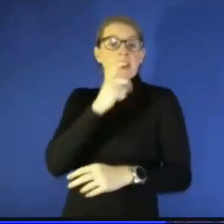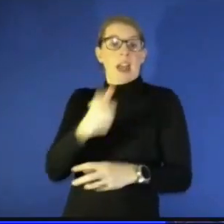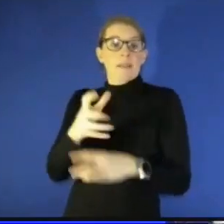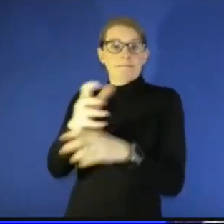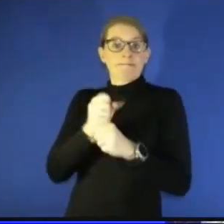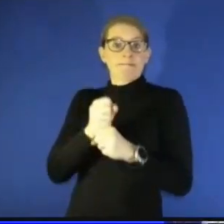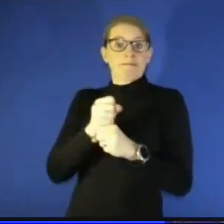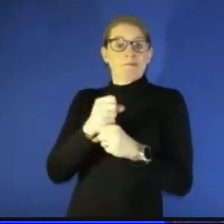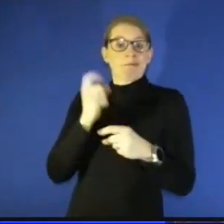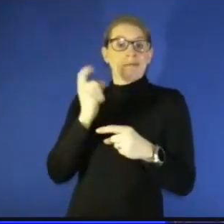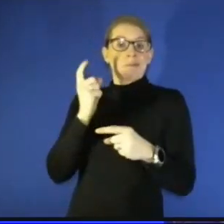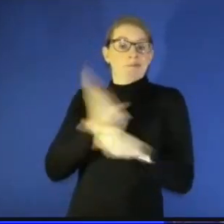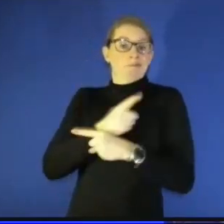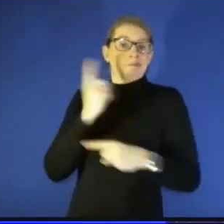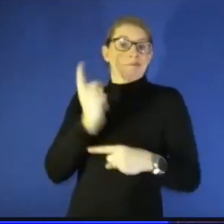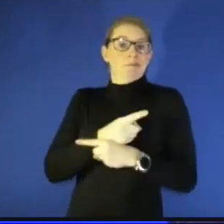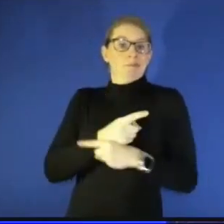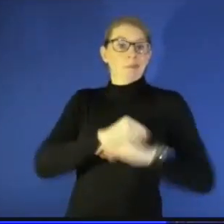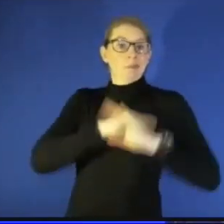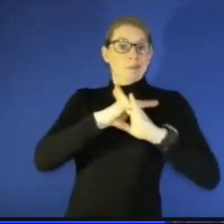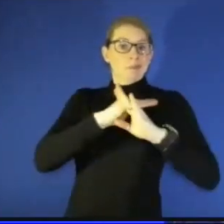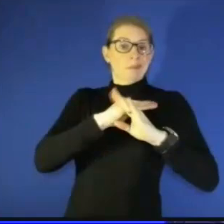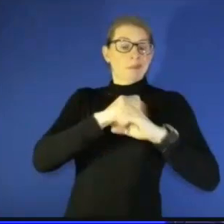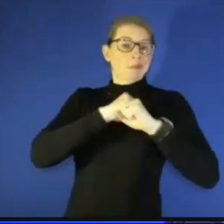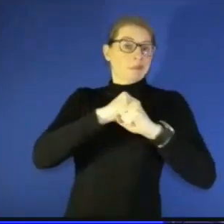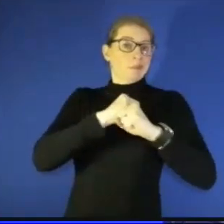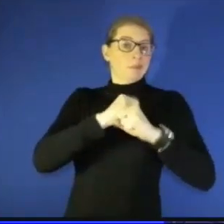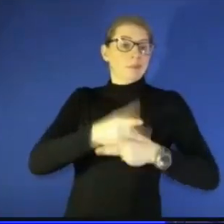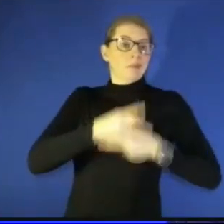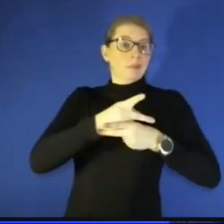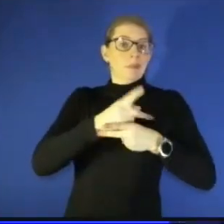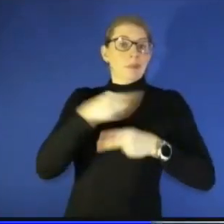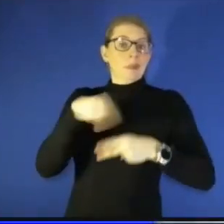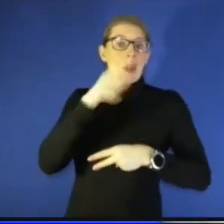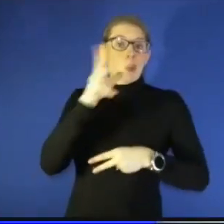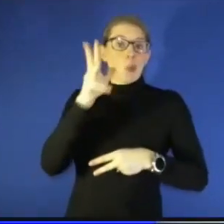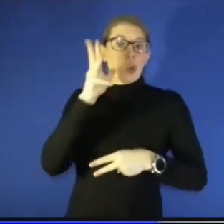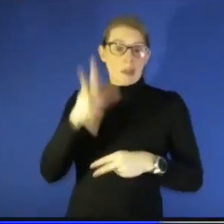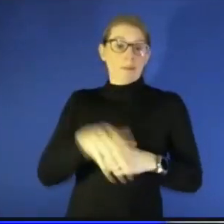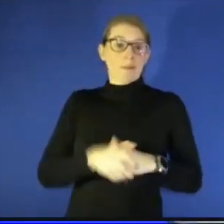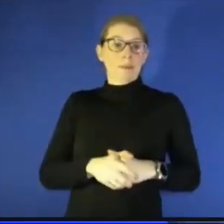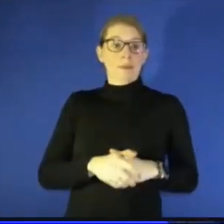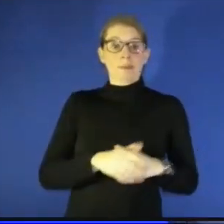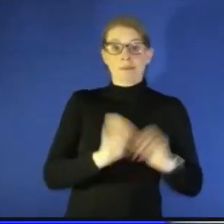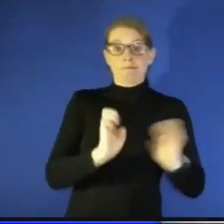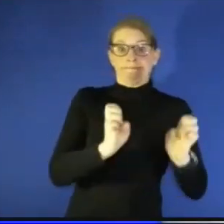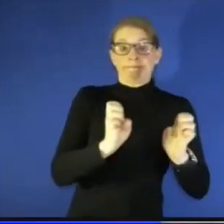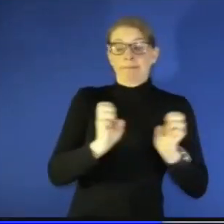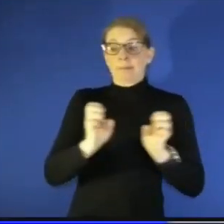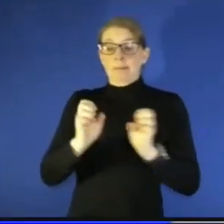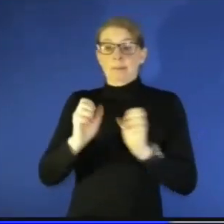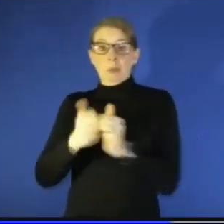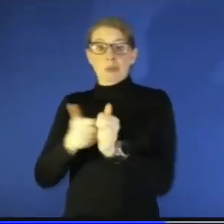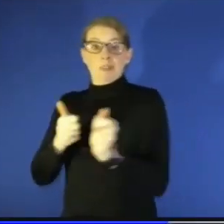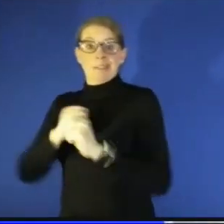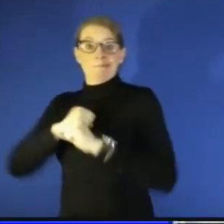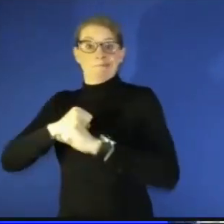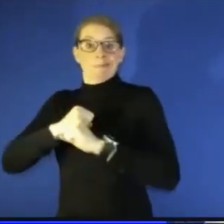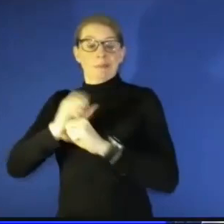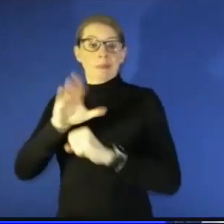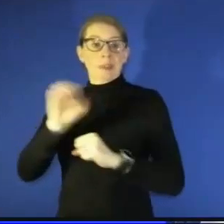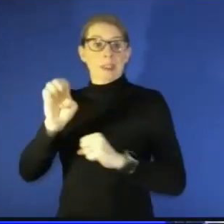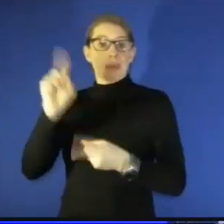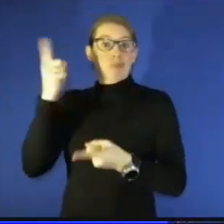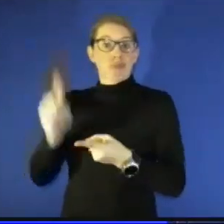would. So when COVID surges, our emergency cases surges, and our preventative cases shrink